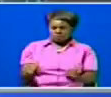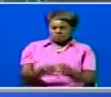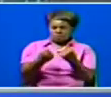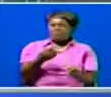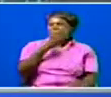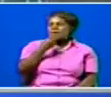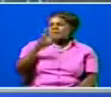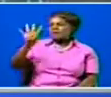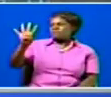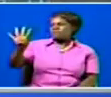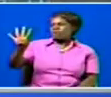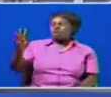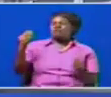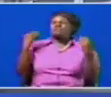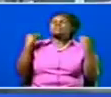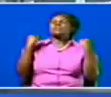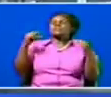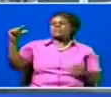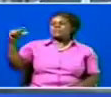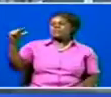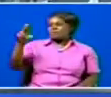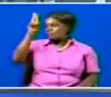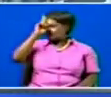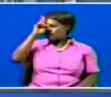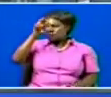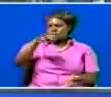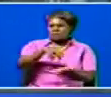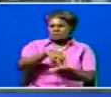men who spent the rest of the night at Gilgil Police